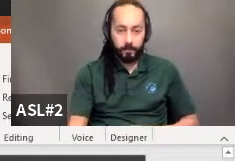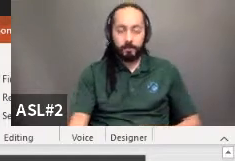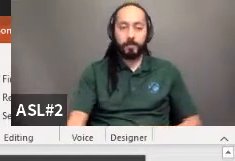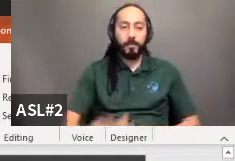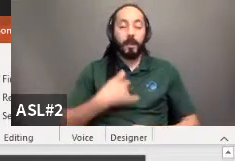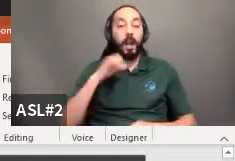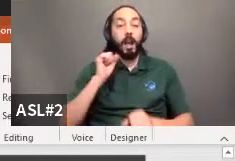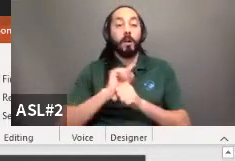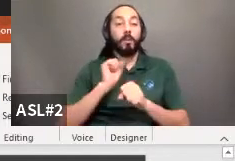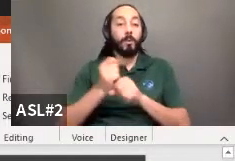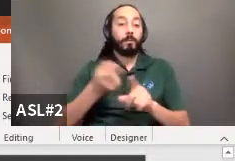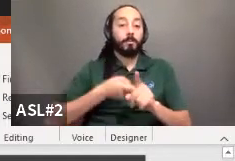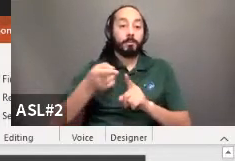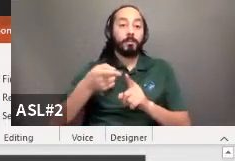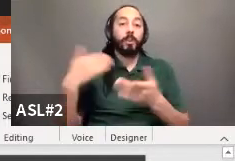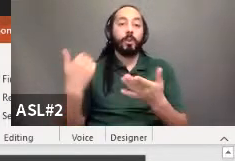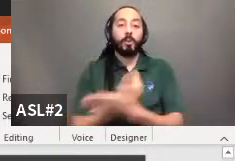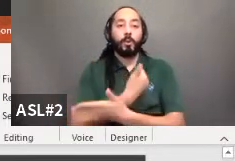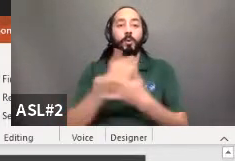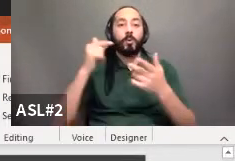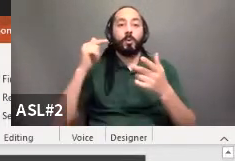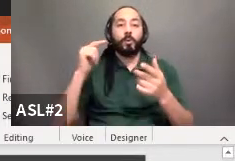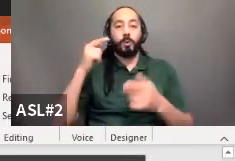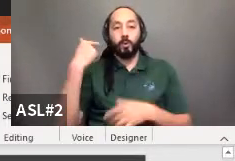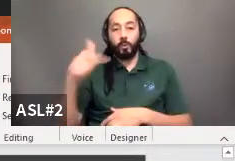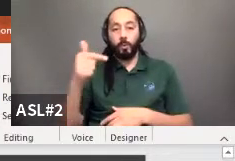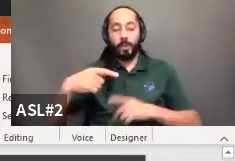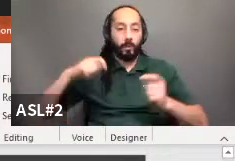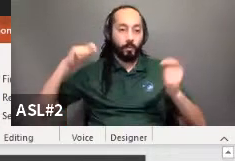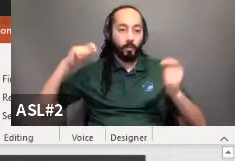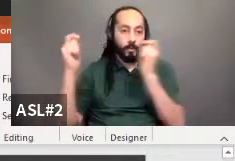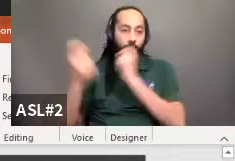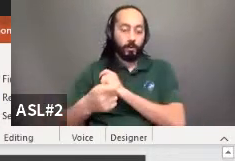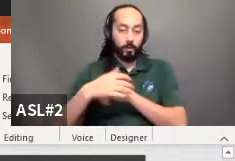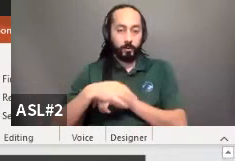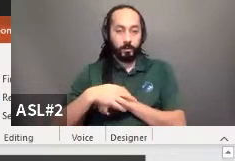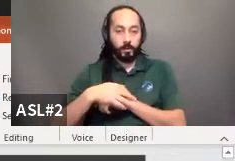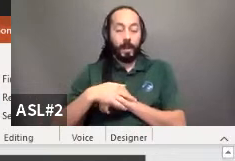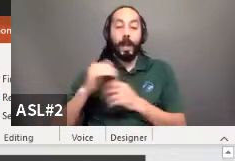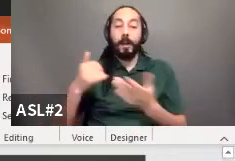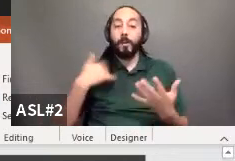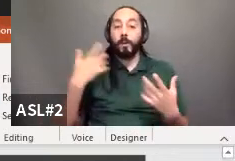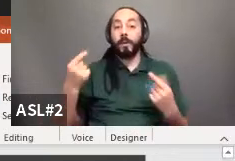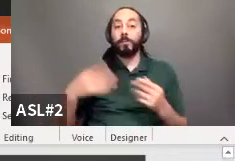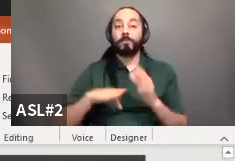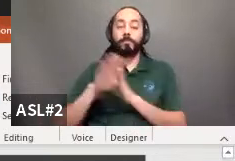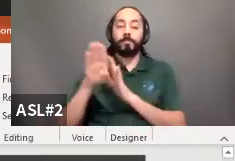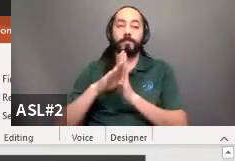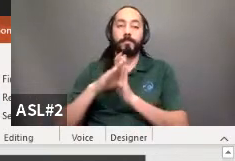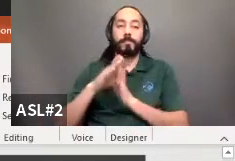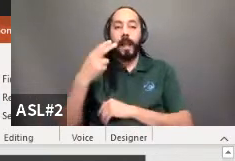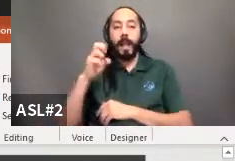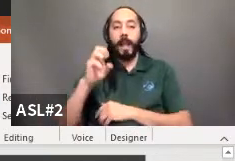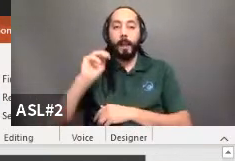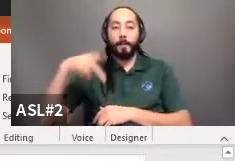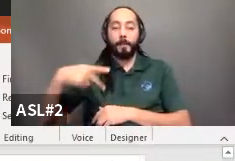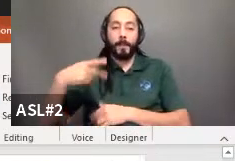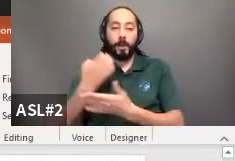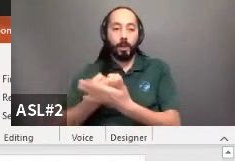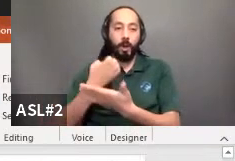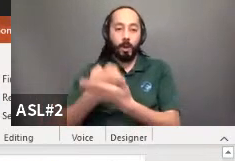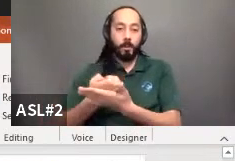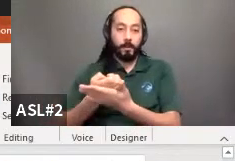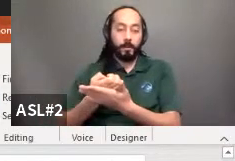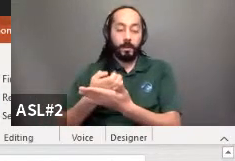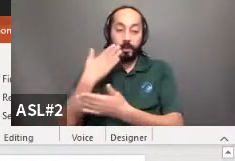And my interest is really in the building of a hemp economy of infrastructure. You know, noting that hemp